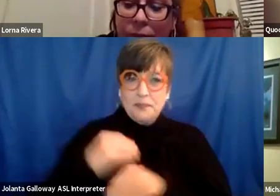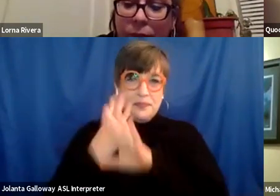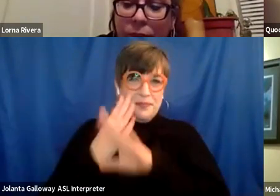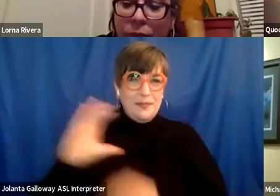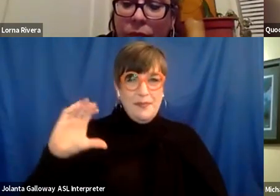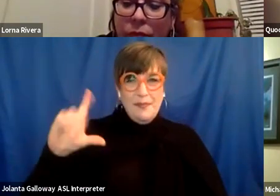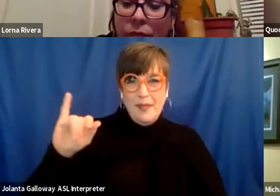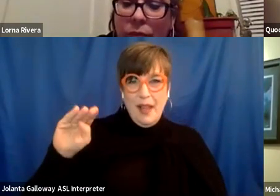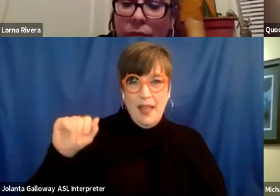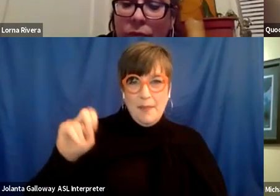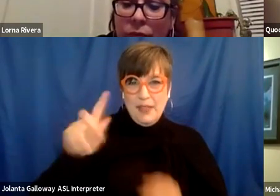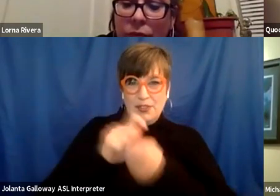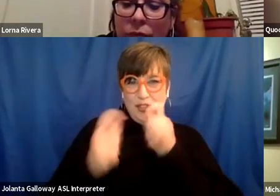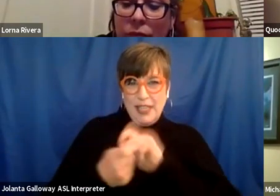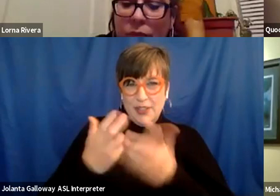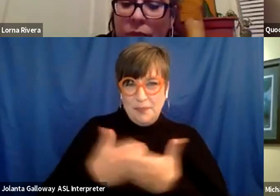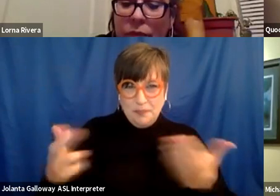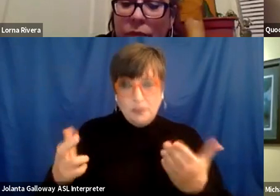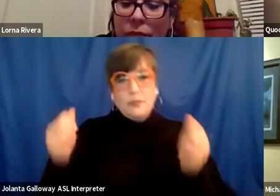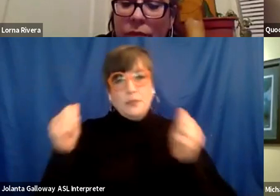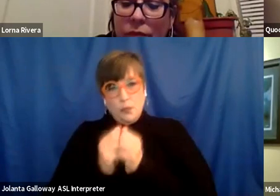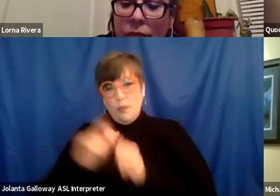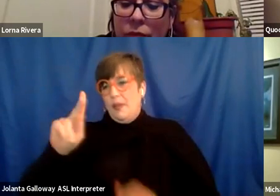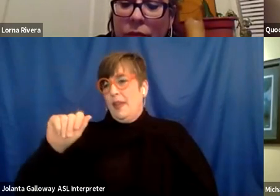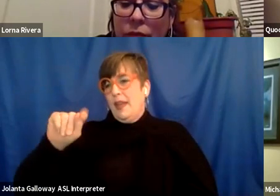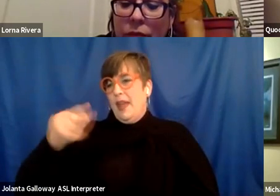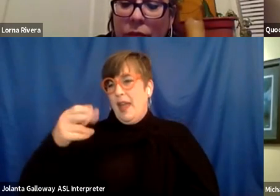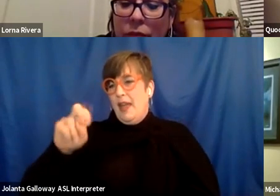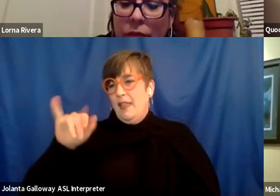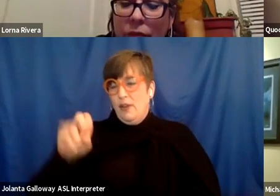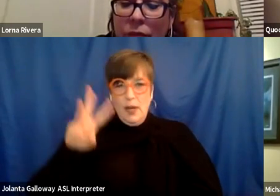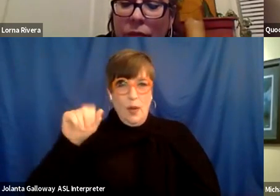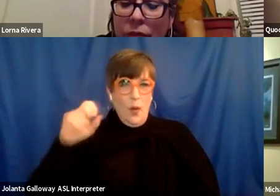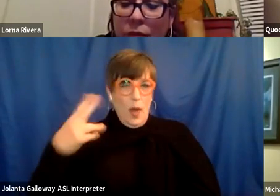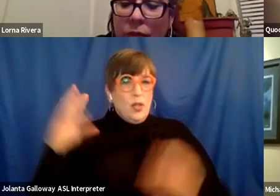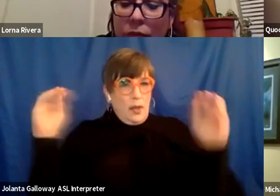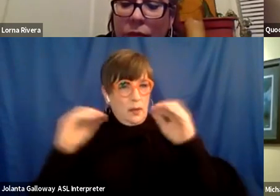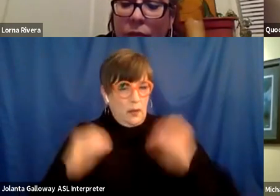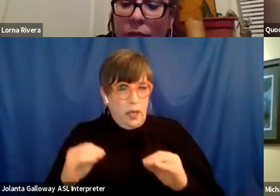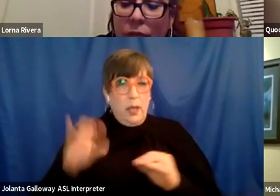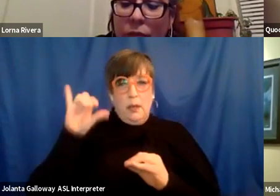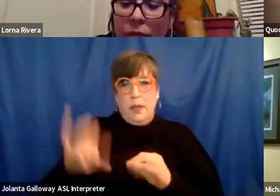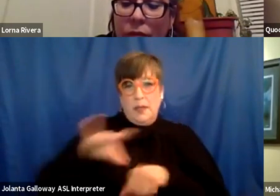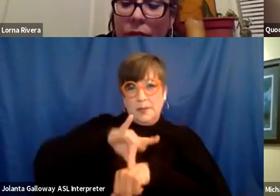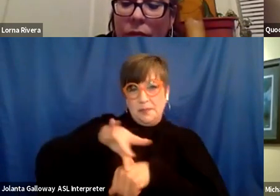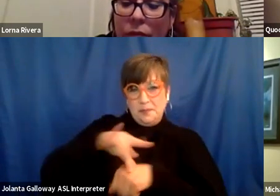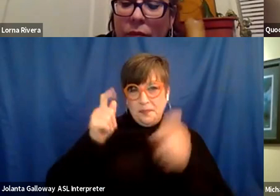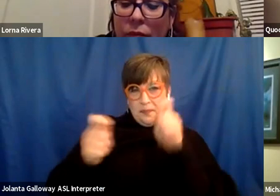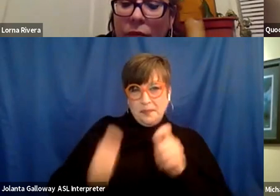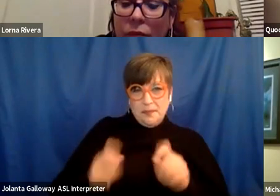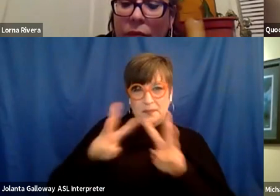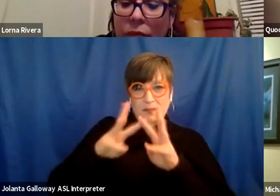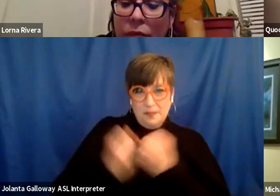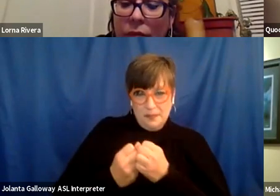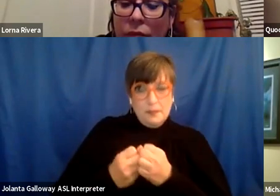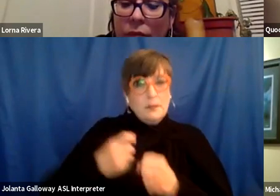this team, in partnership with Catherine Walsh, put together. This climate change in all classrooms workshop,